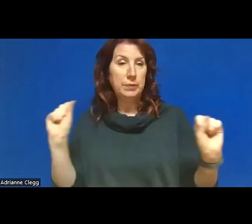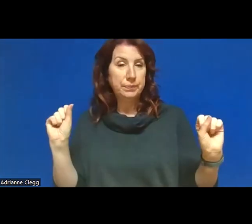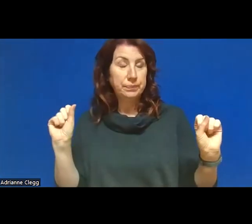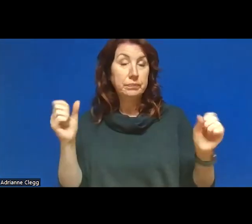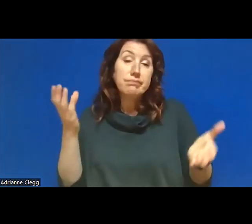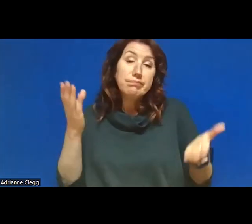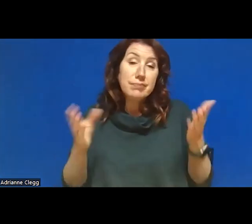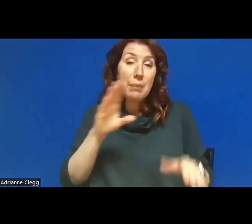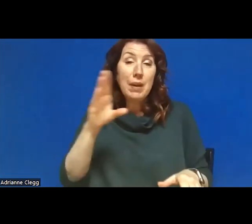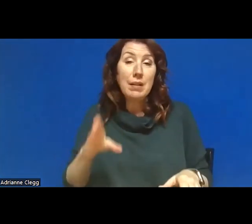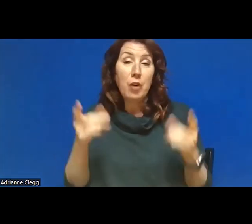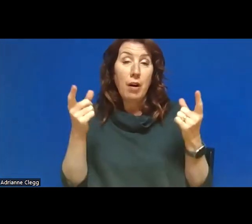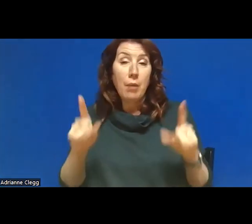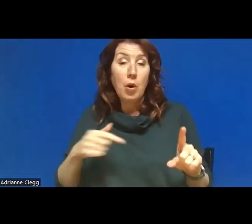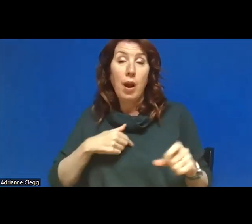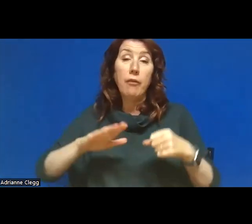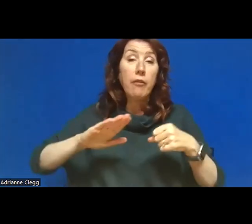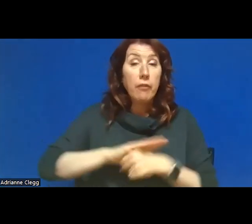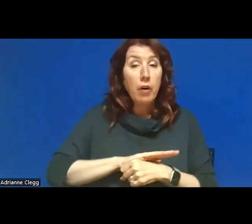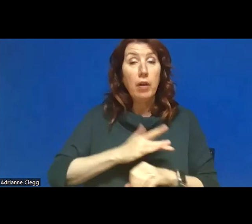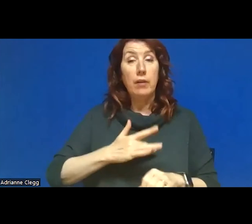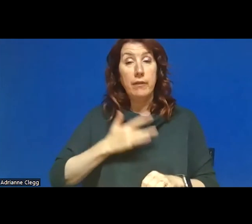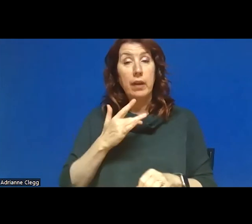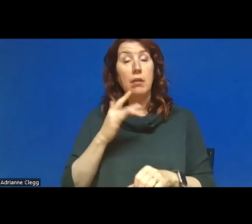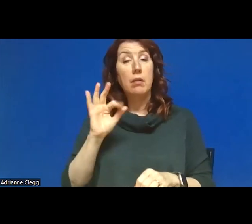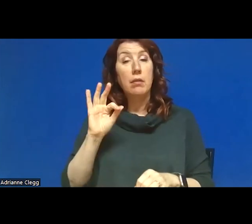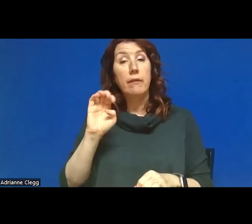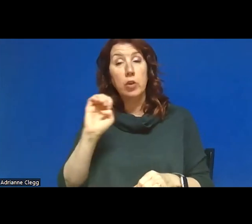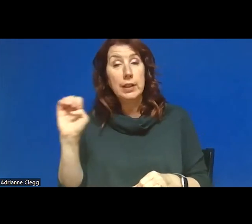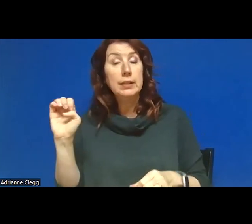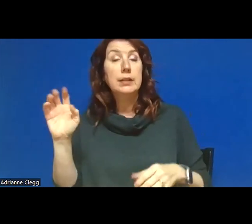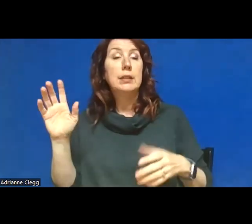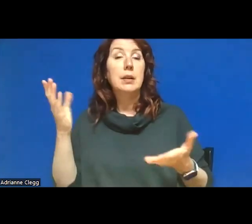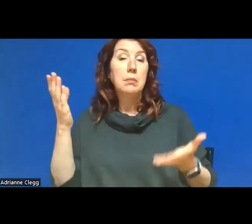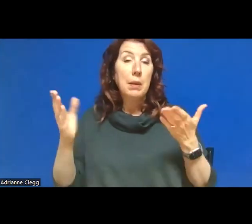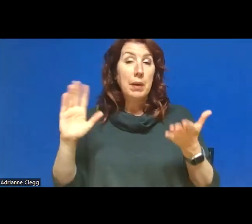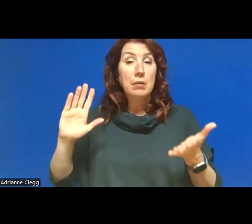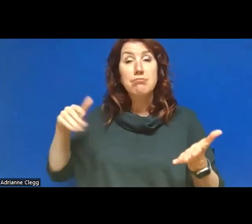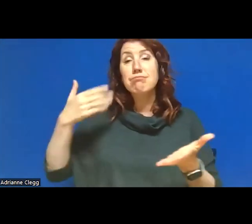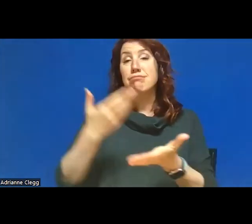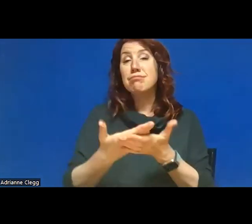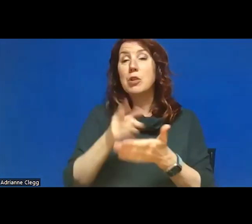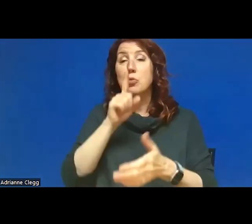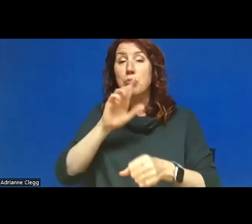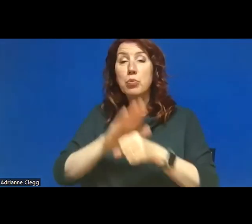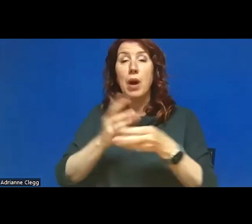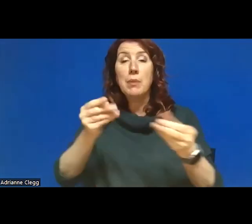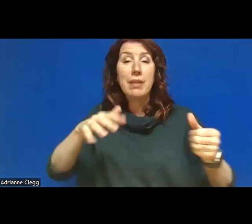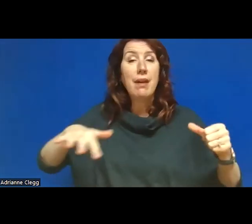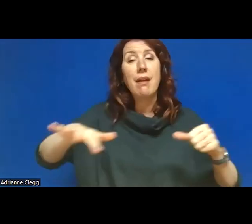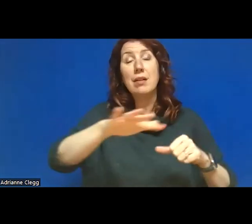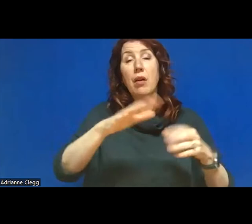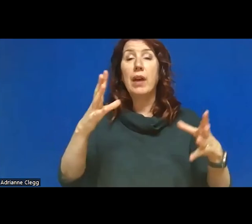get to a place where I may never make it to the promised land of abolition,